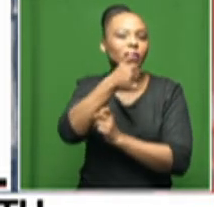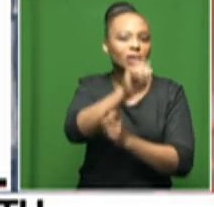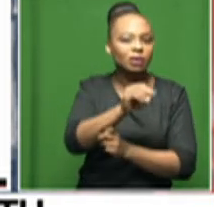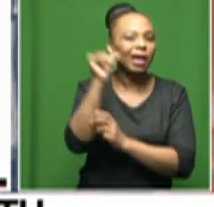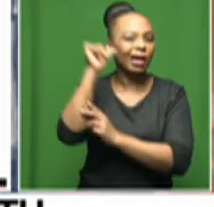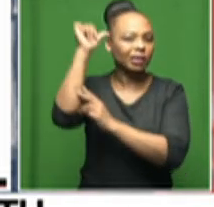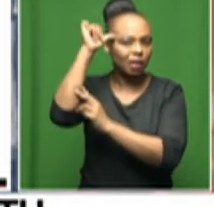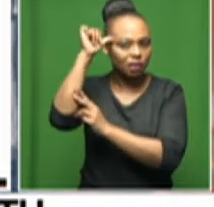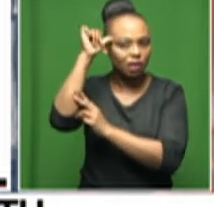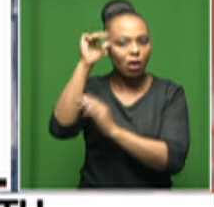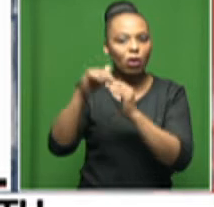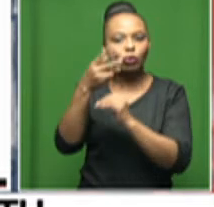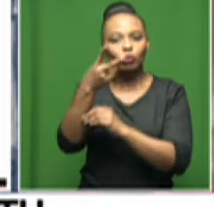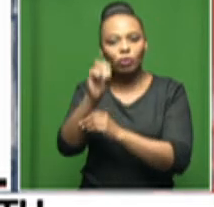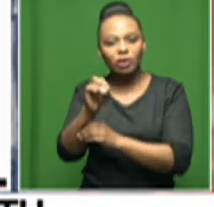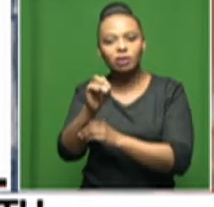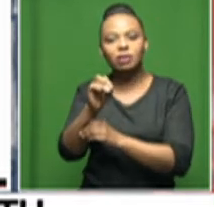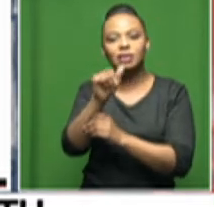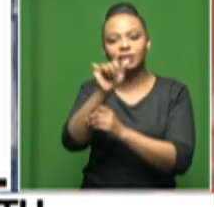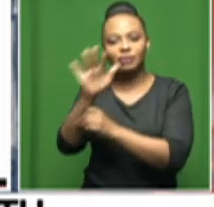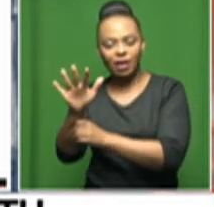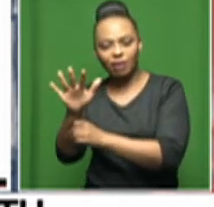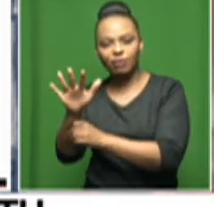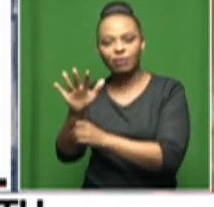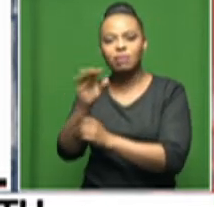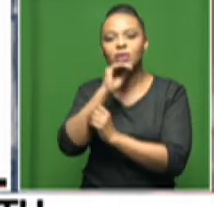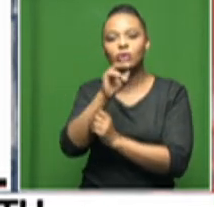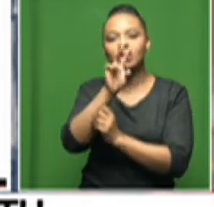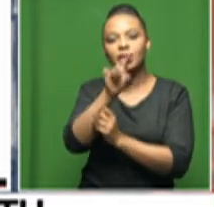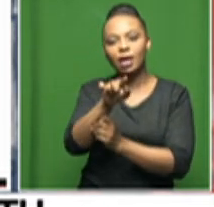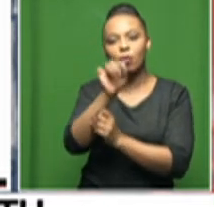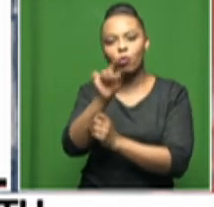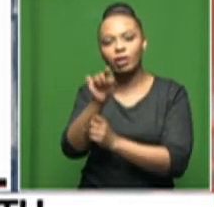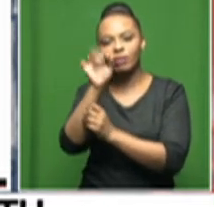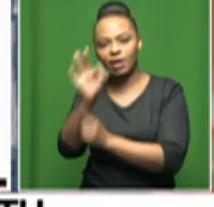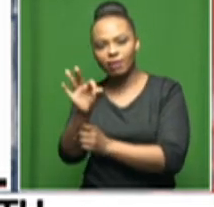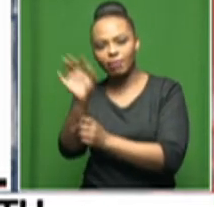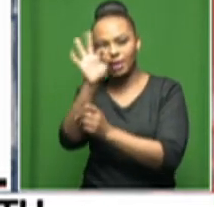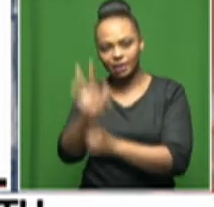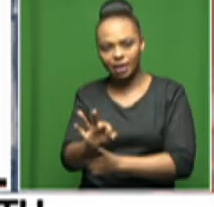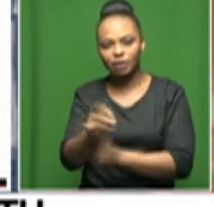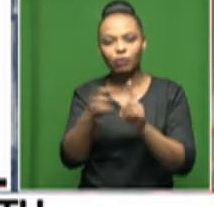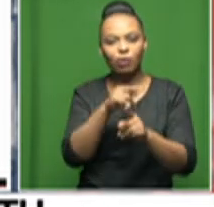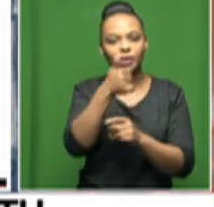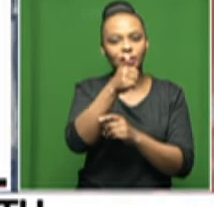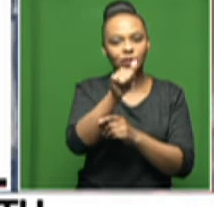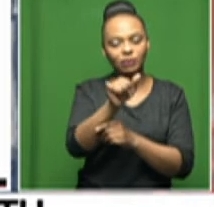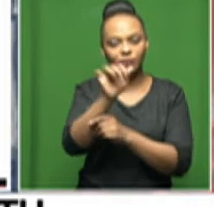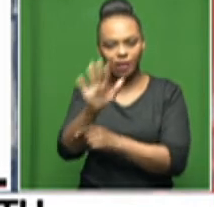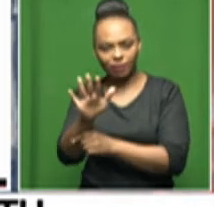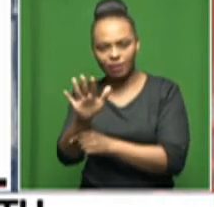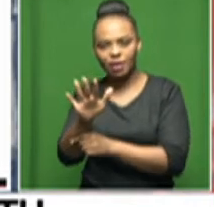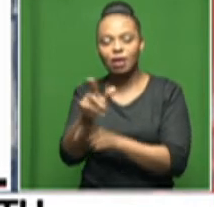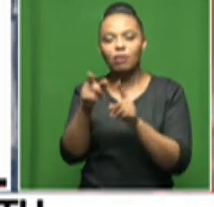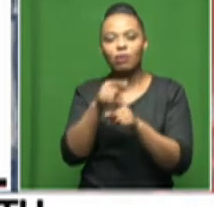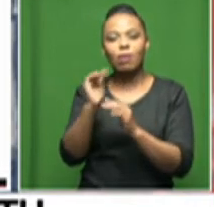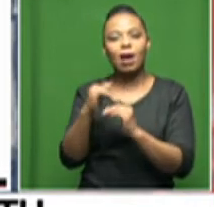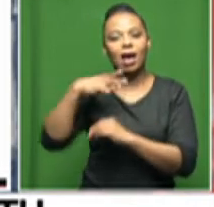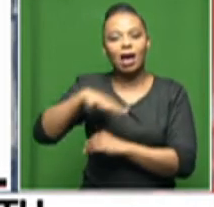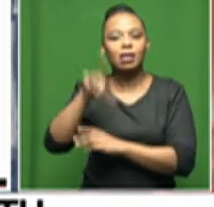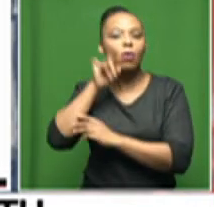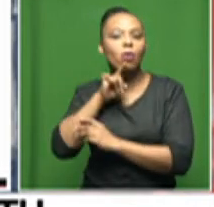65. 75, we had 3.5% of people over 75, and about 1% of participants were over 80 in